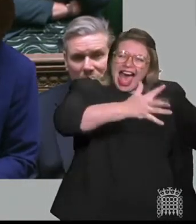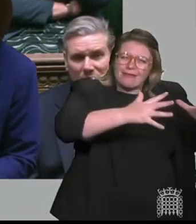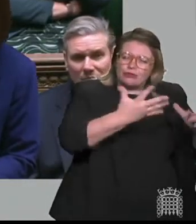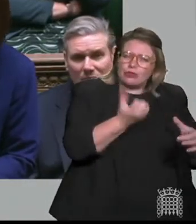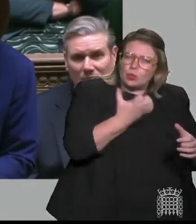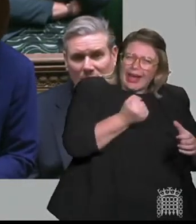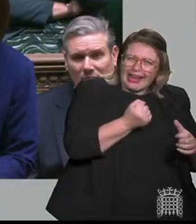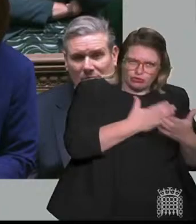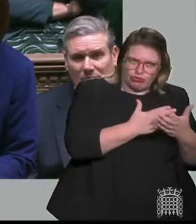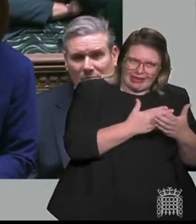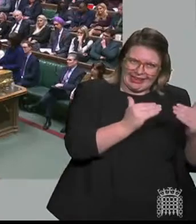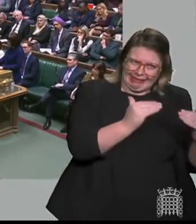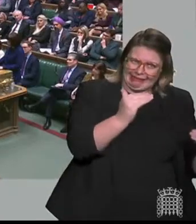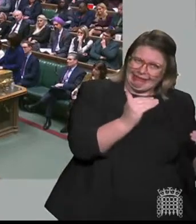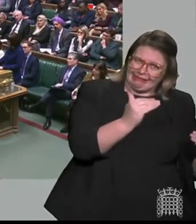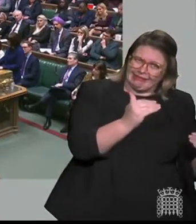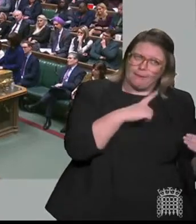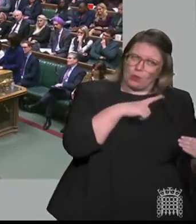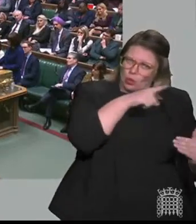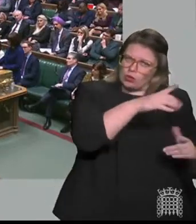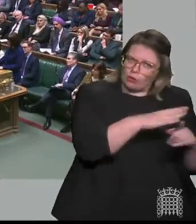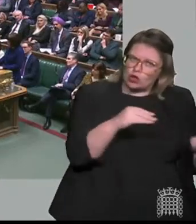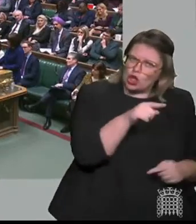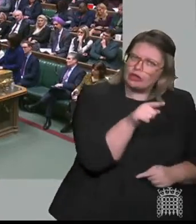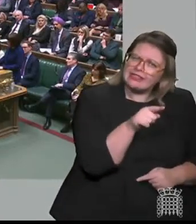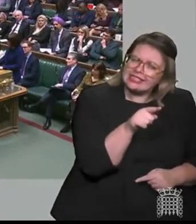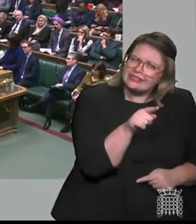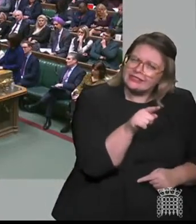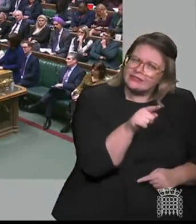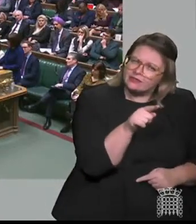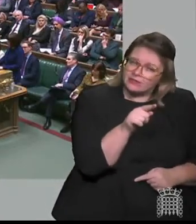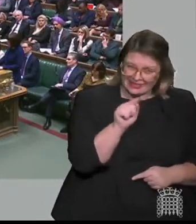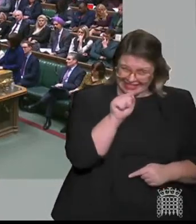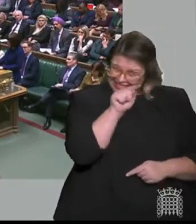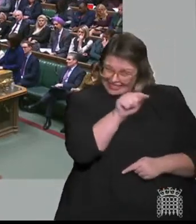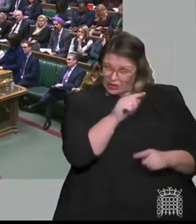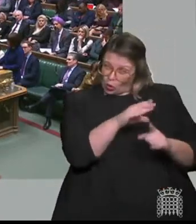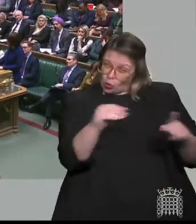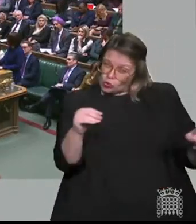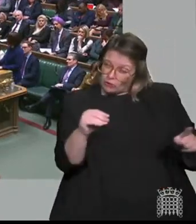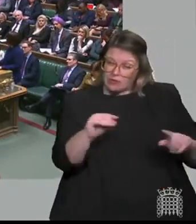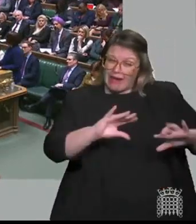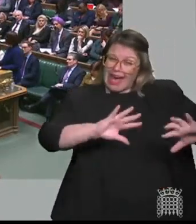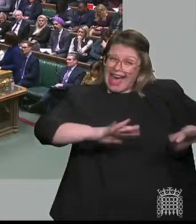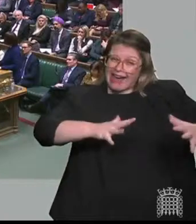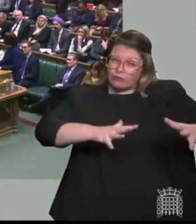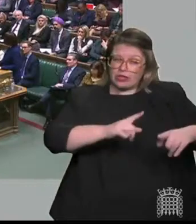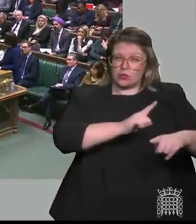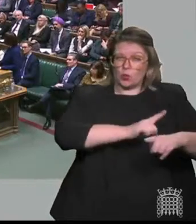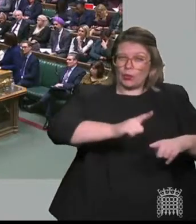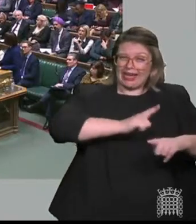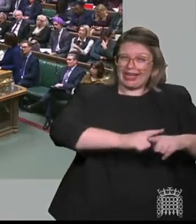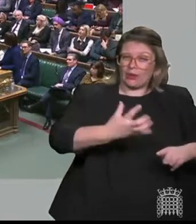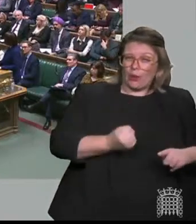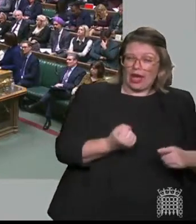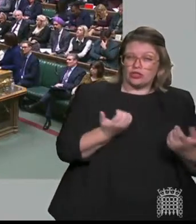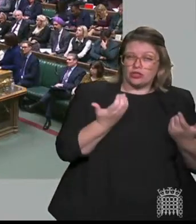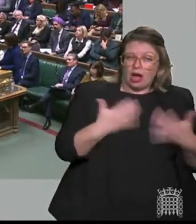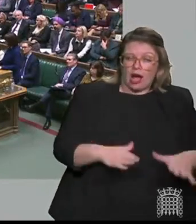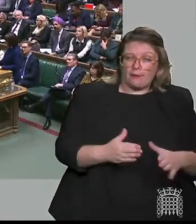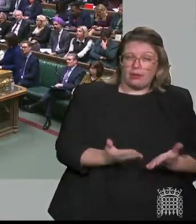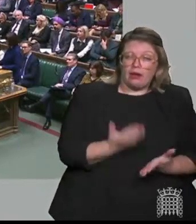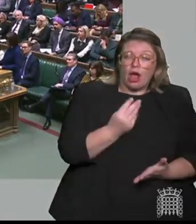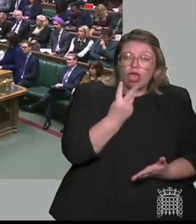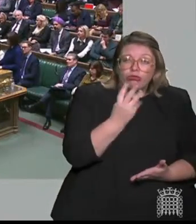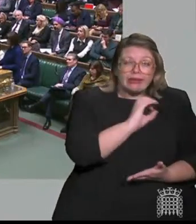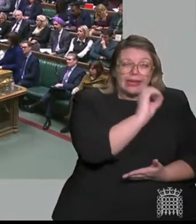been held back. Under this government, real average weekly wages have increased by just 3% in